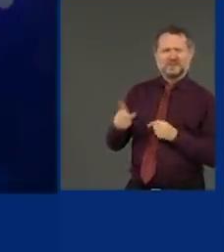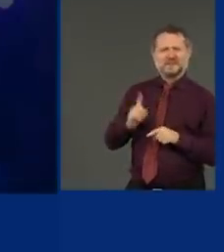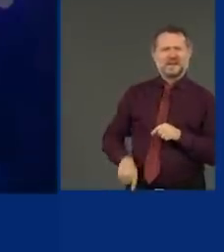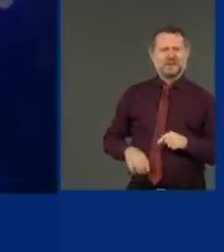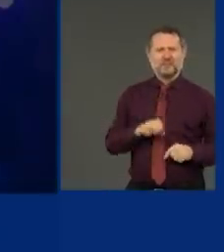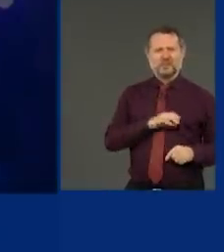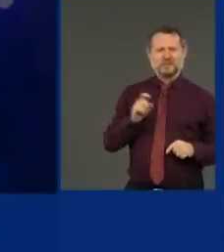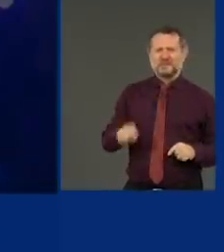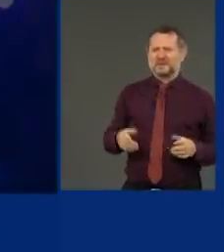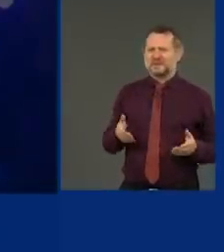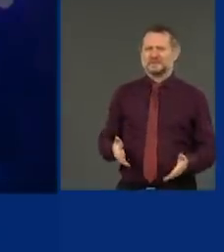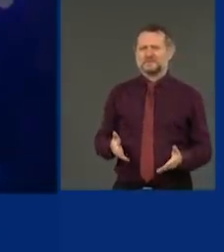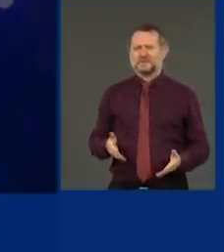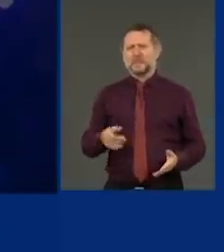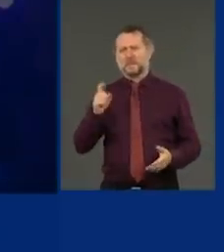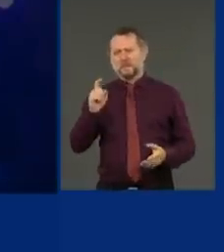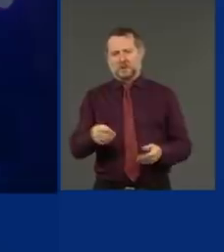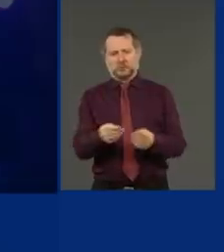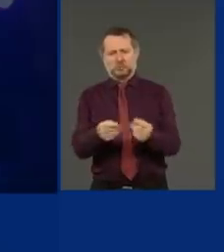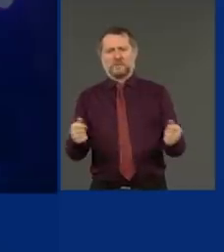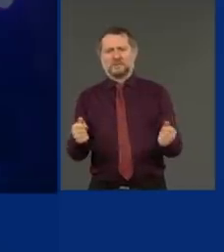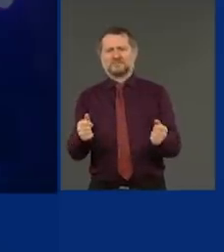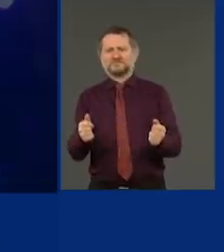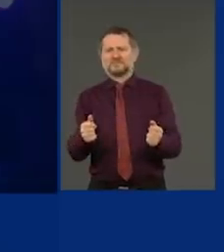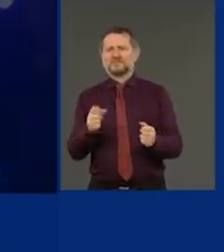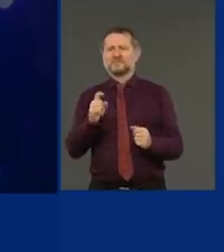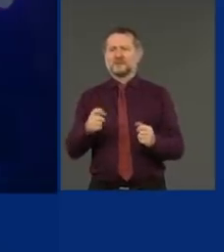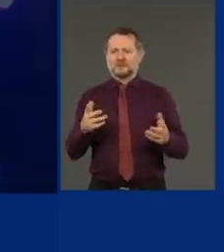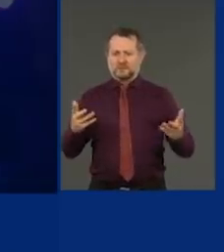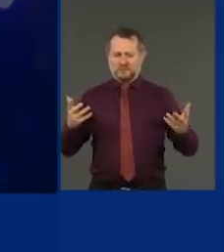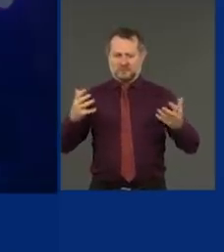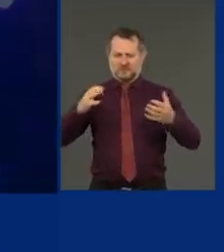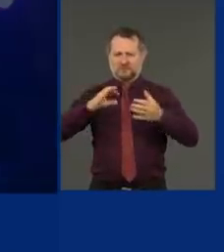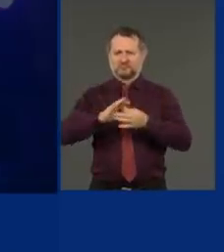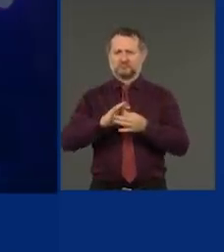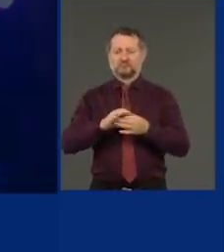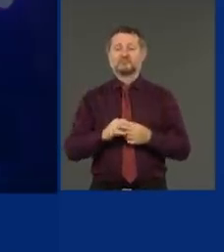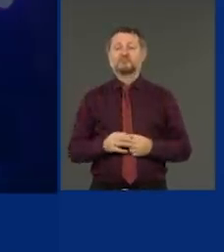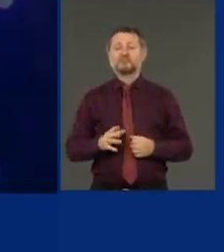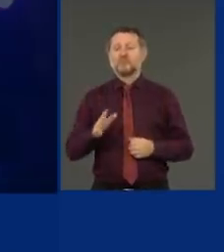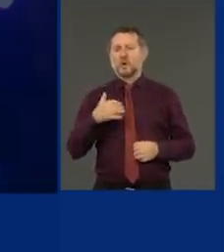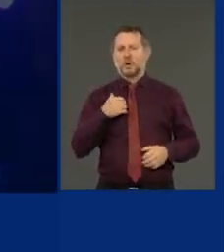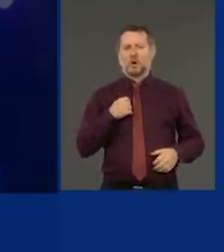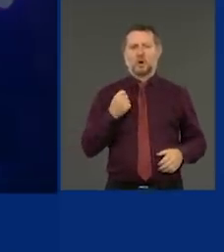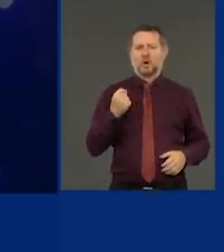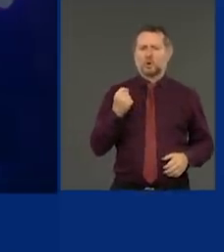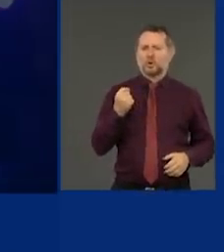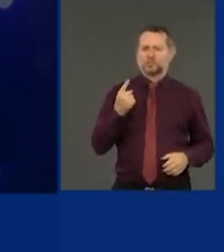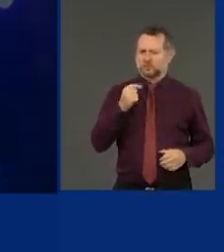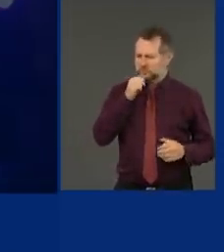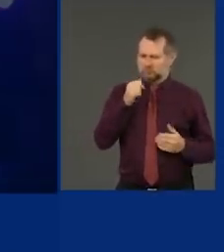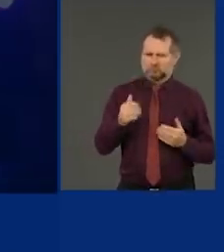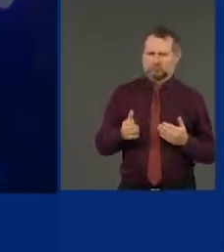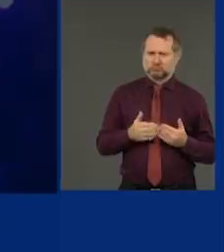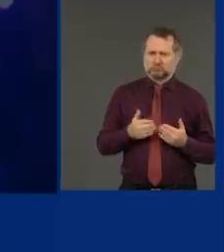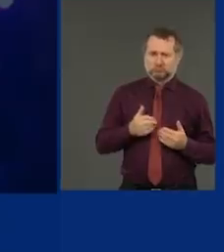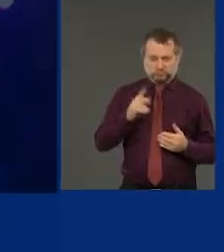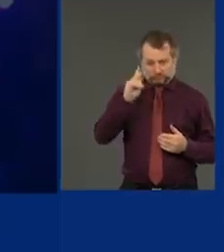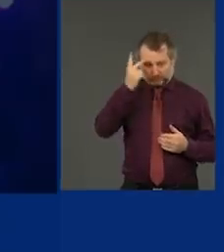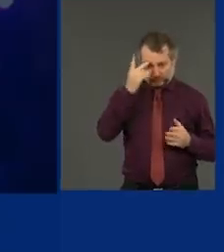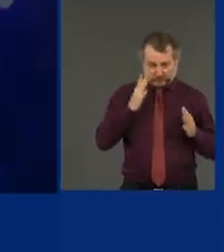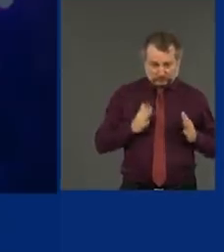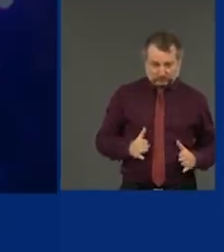the tensions and reconcile it. I understand it's politically difficult. I understand politicians don't like to get involved in politically